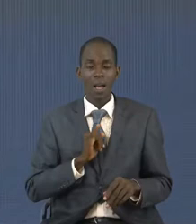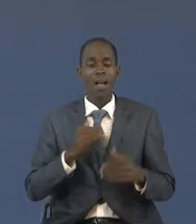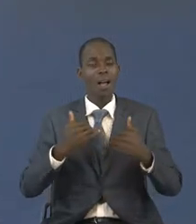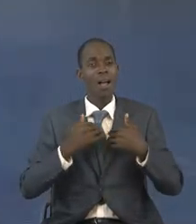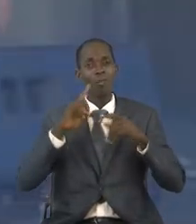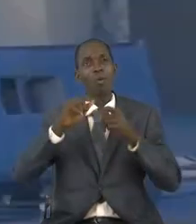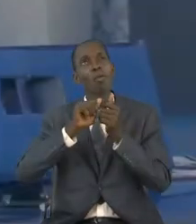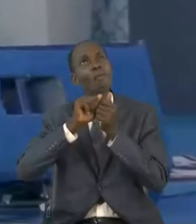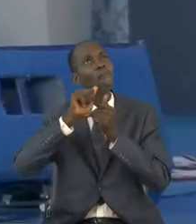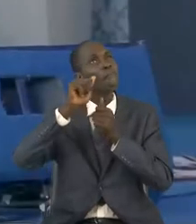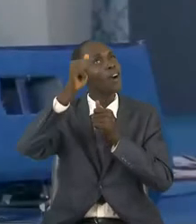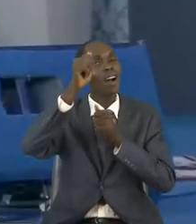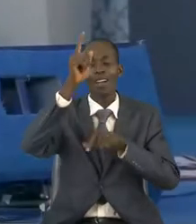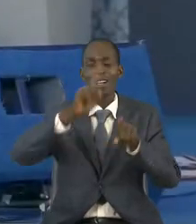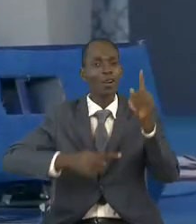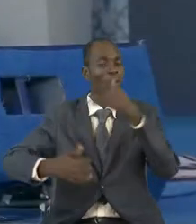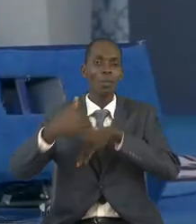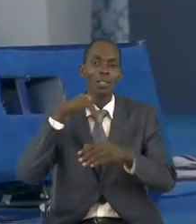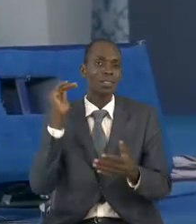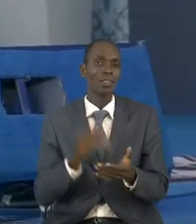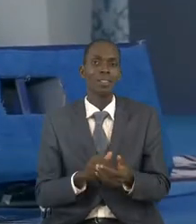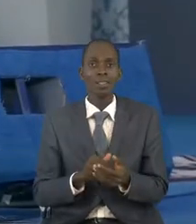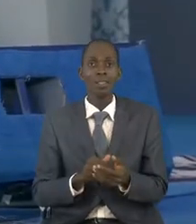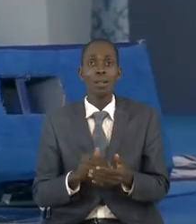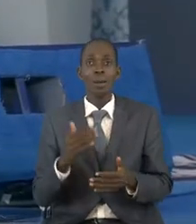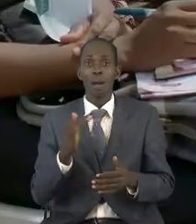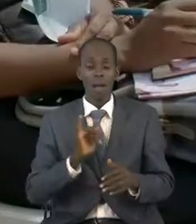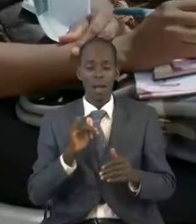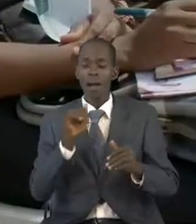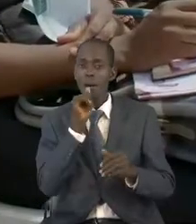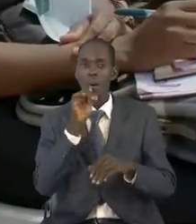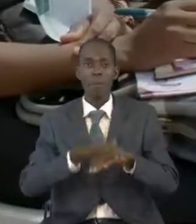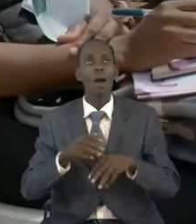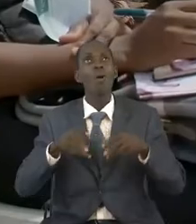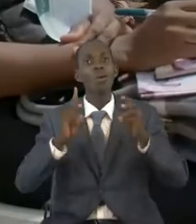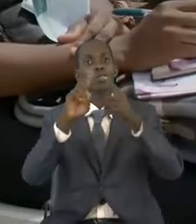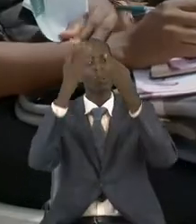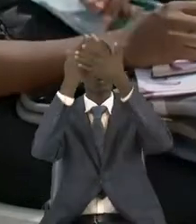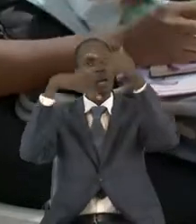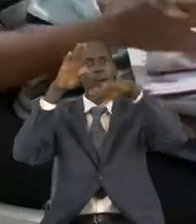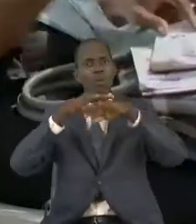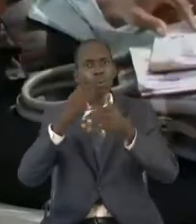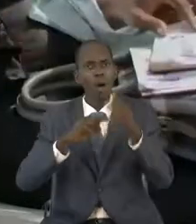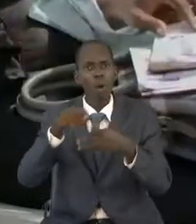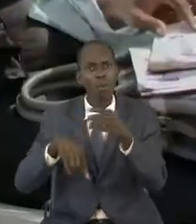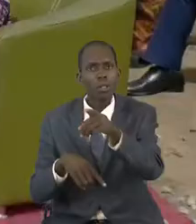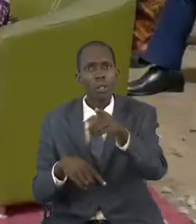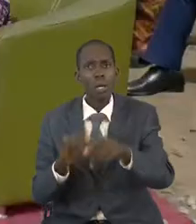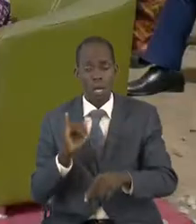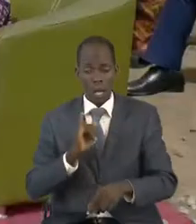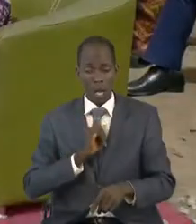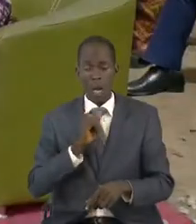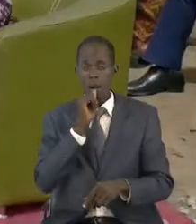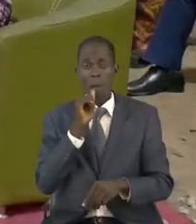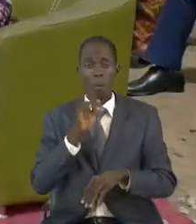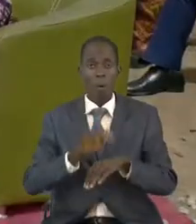go back again. I'm on my way to heaven. Anybody there? I said I'm on my way to heaven, and